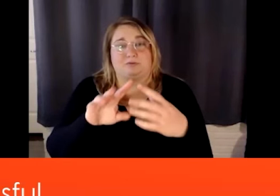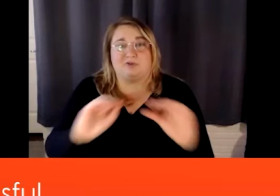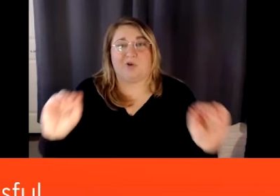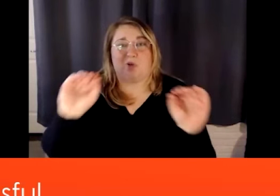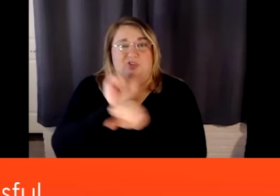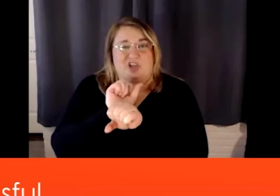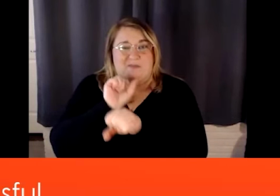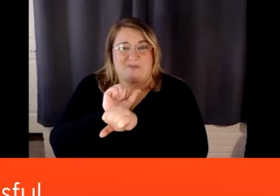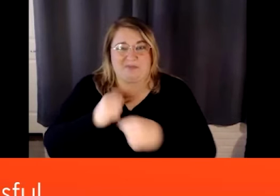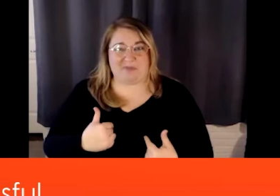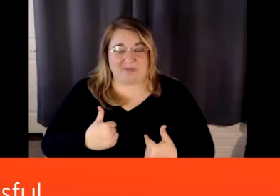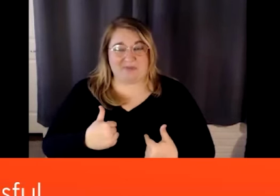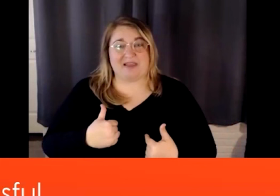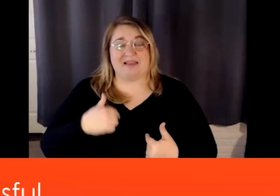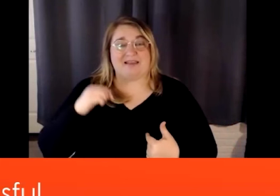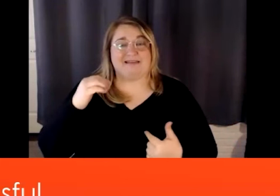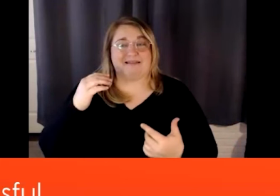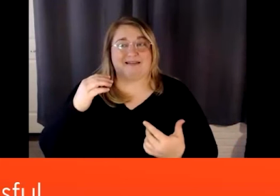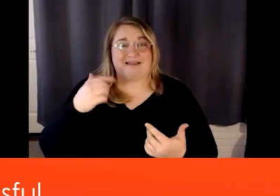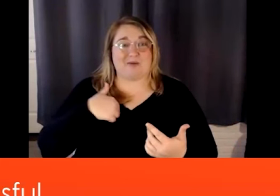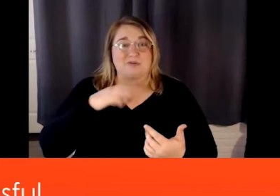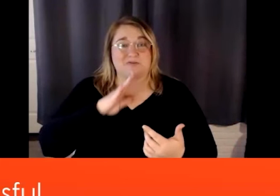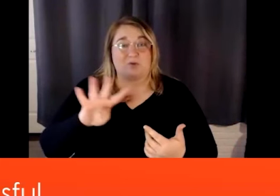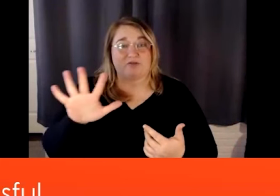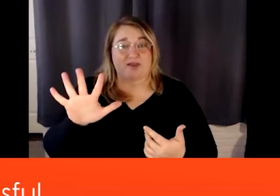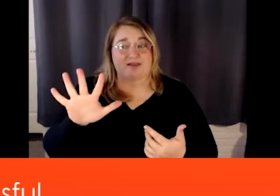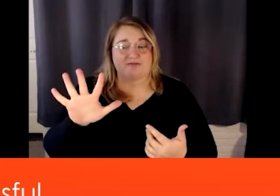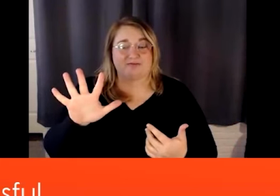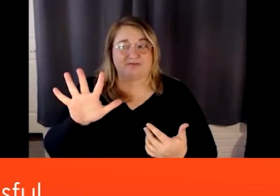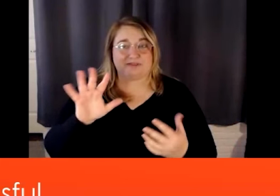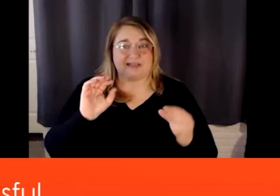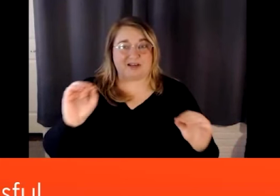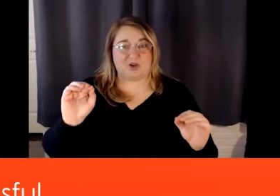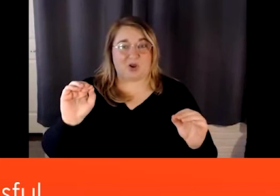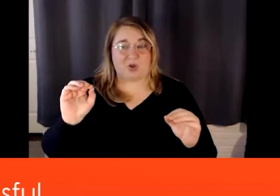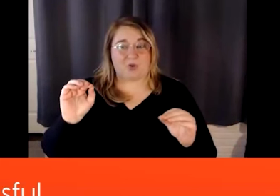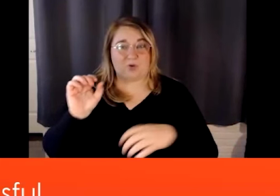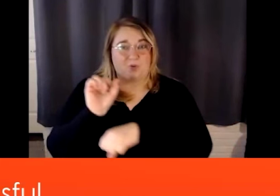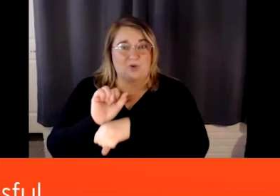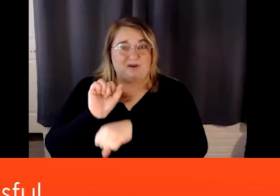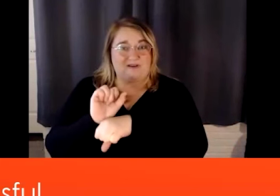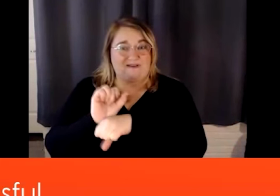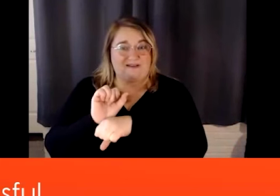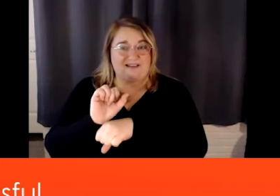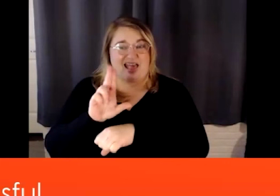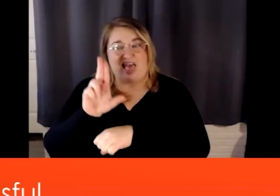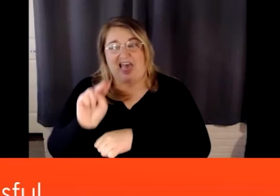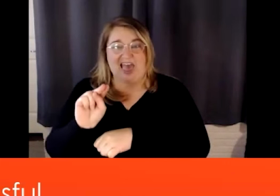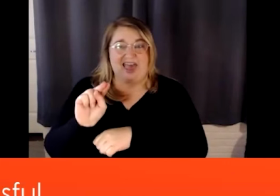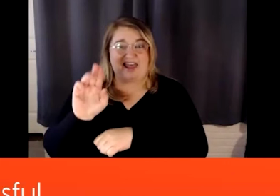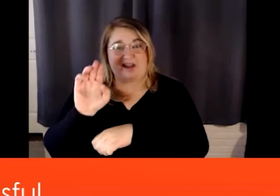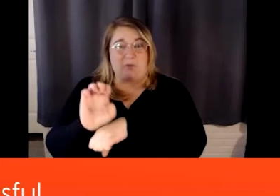and I was essentially unemployed with passive income. And so, but I knew it was too